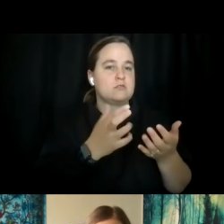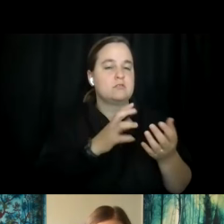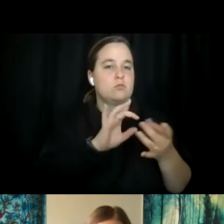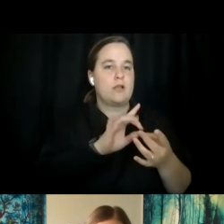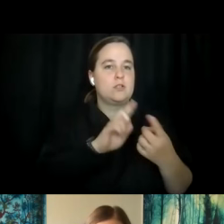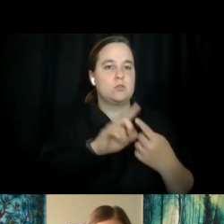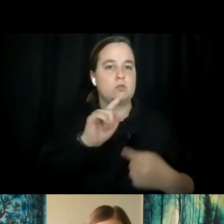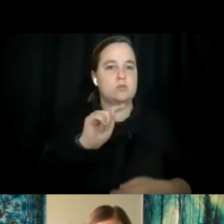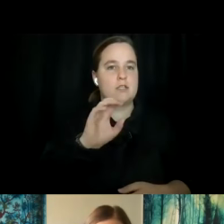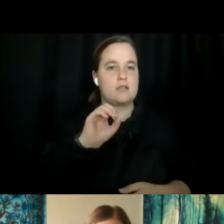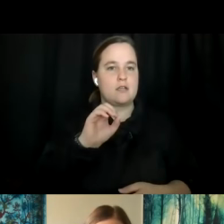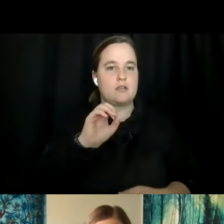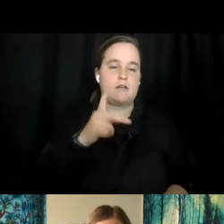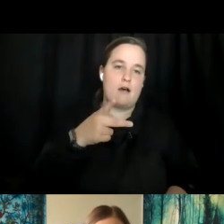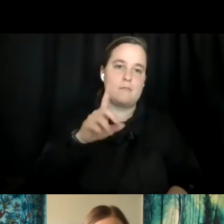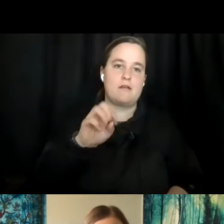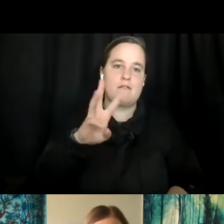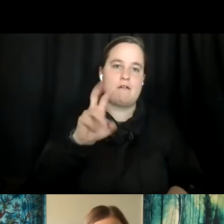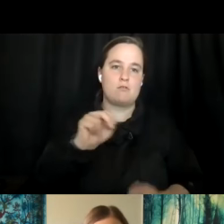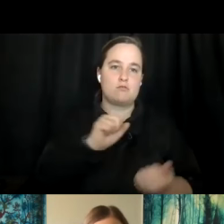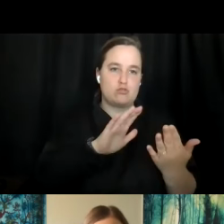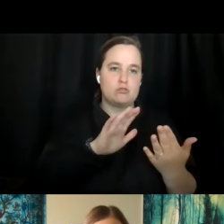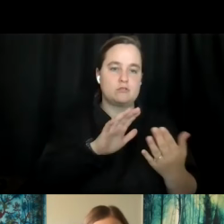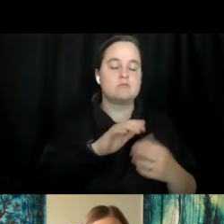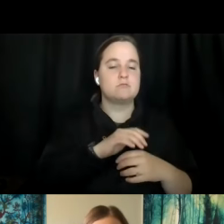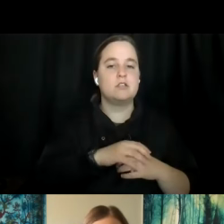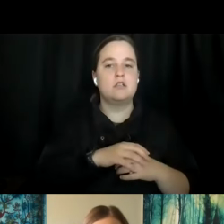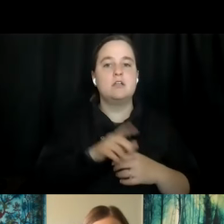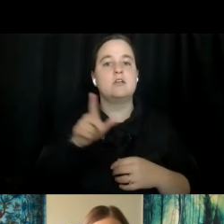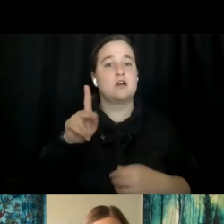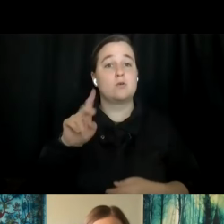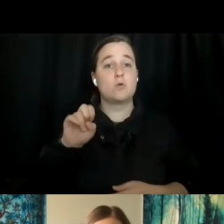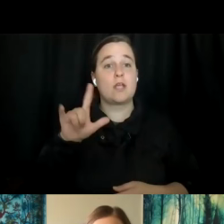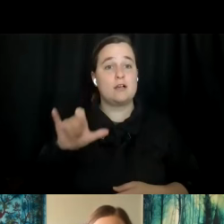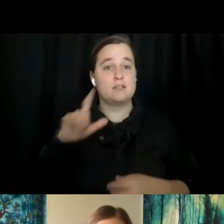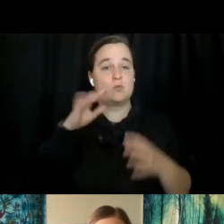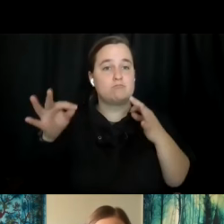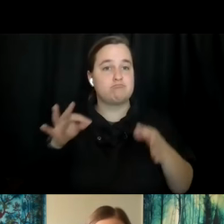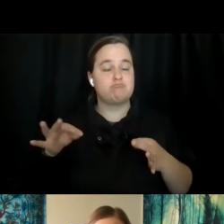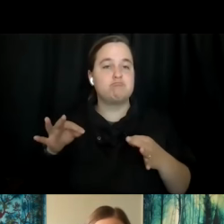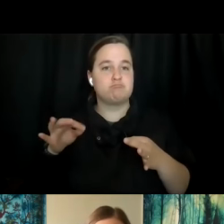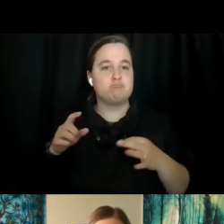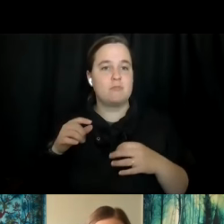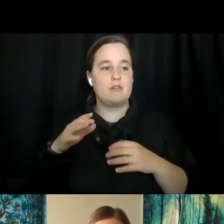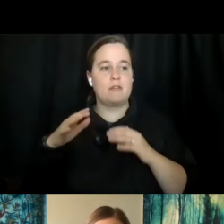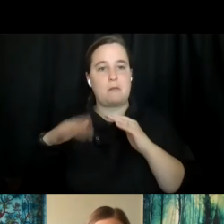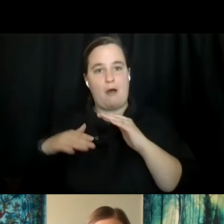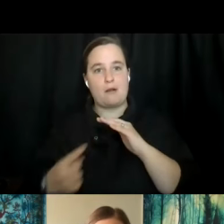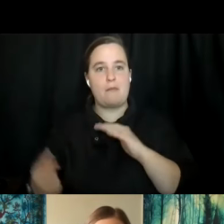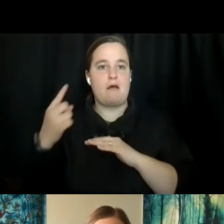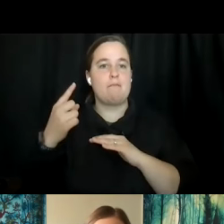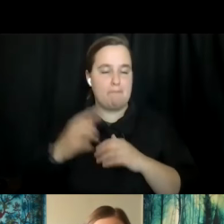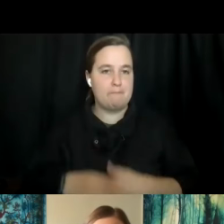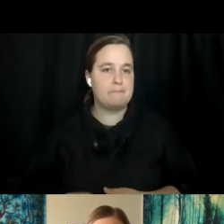go into today. And Kelsey is going to lead us through a bottom-up approach too.